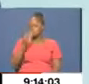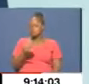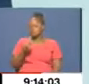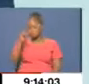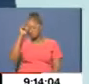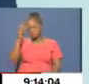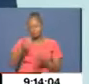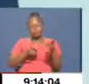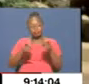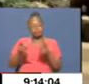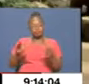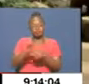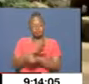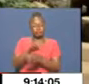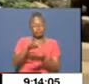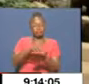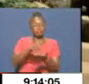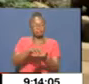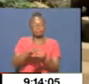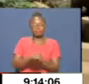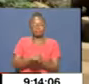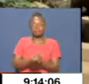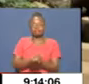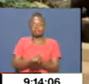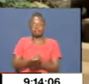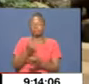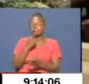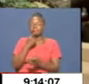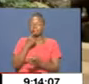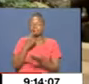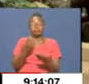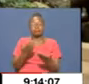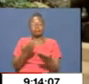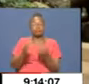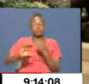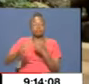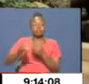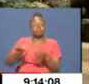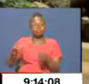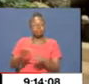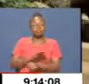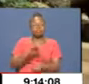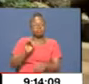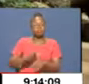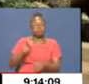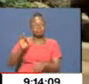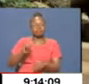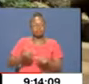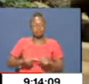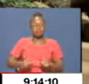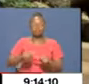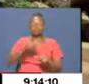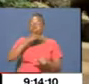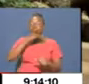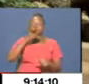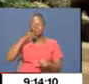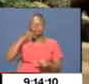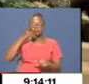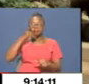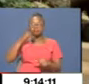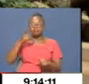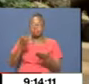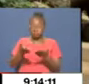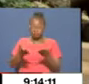control of the situation. With Turkana being among the counties most affected by the ongoing drought, the availability